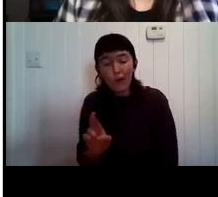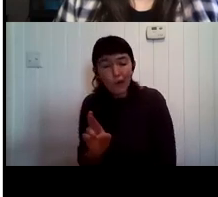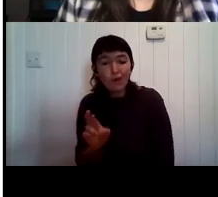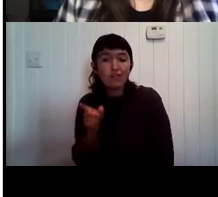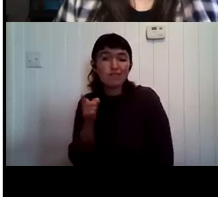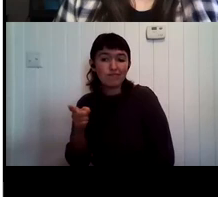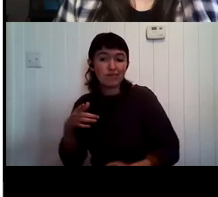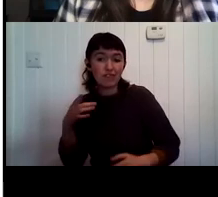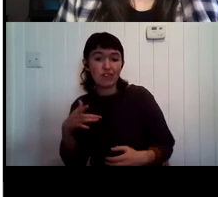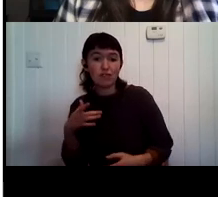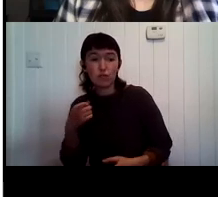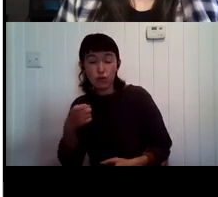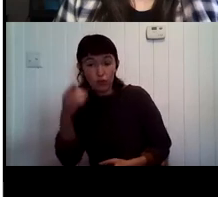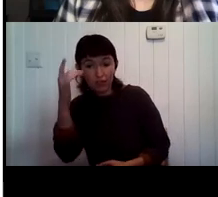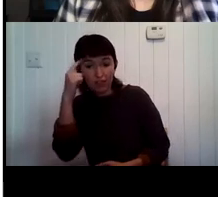stress?